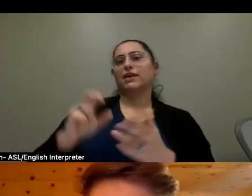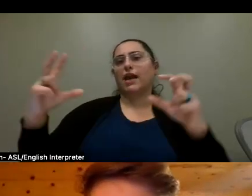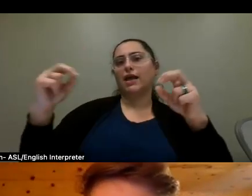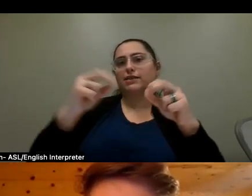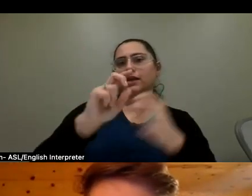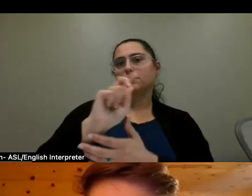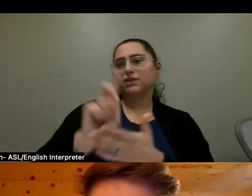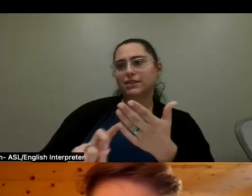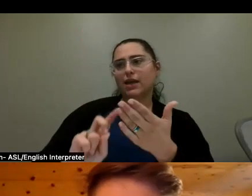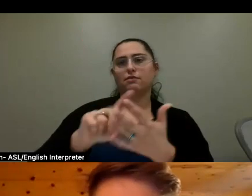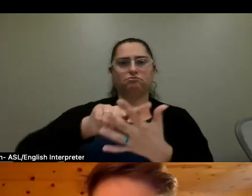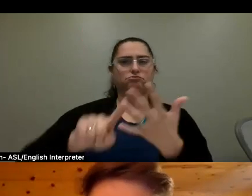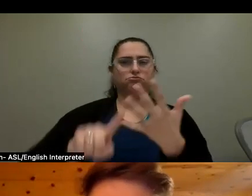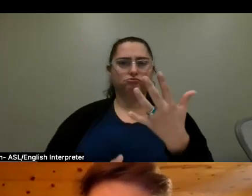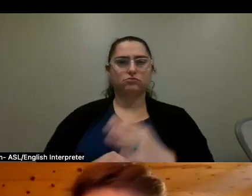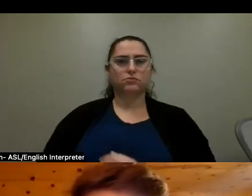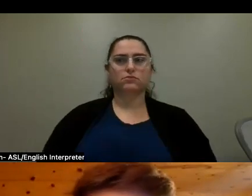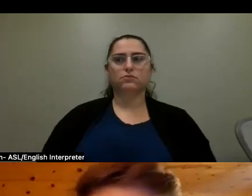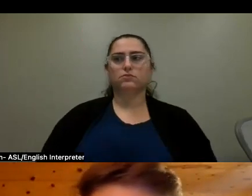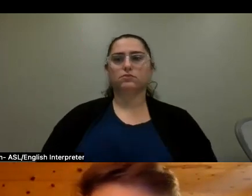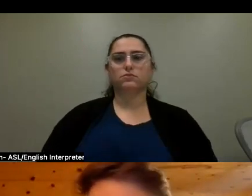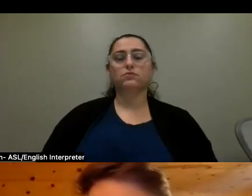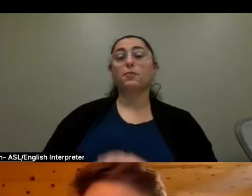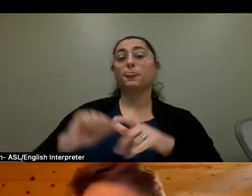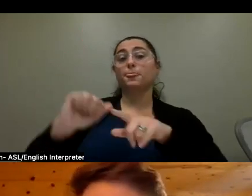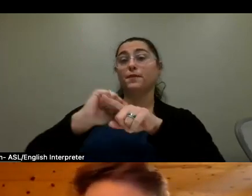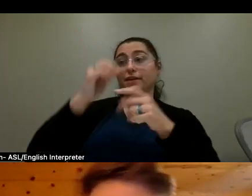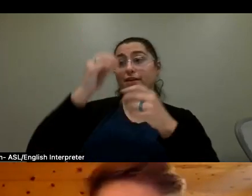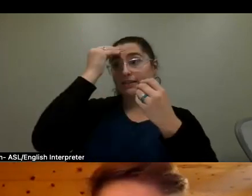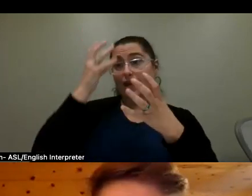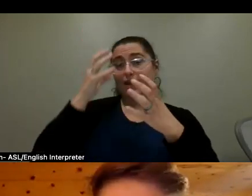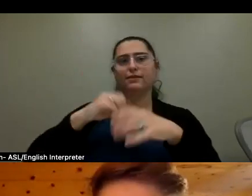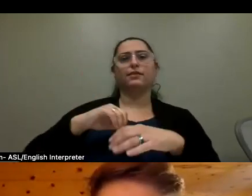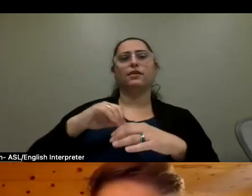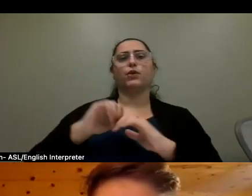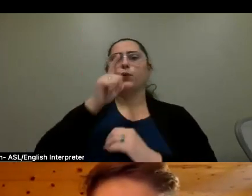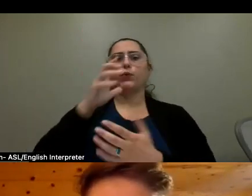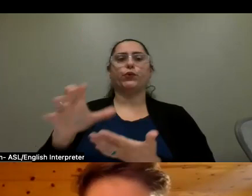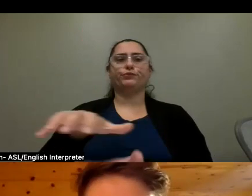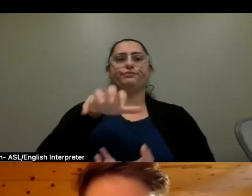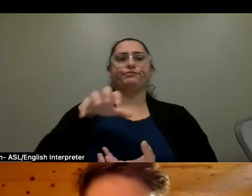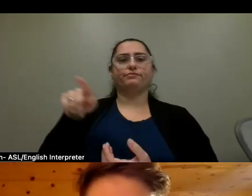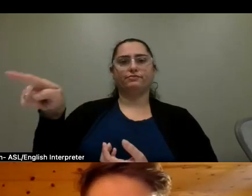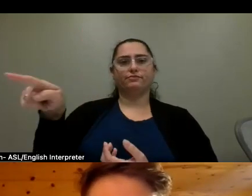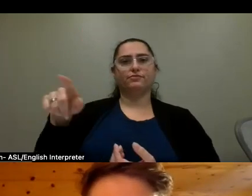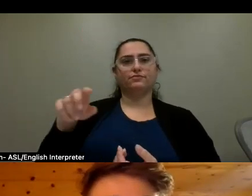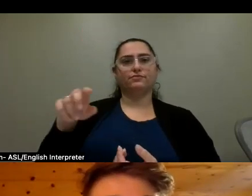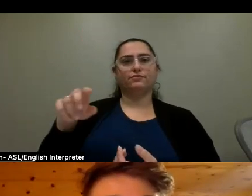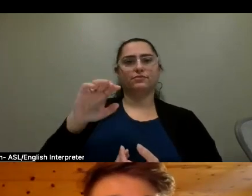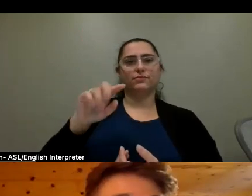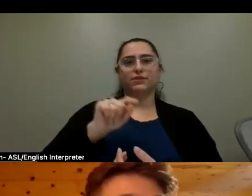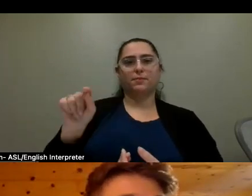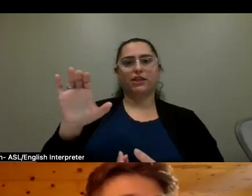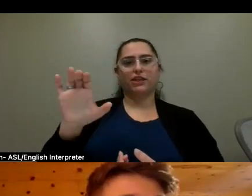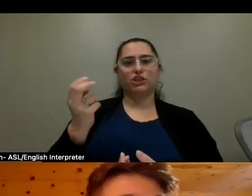so on. The training data was collected by Ivan Anishenko, so it's a similar training data for, I